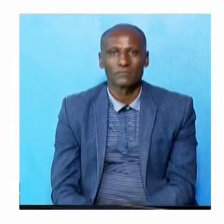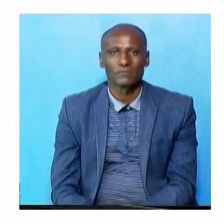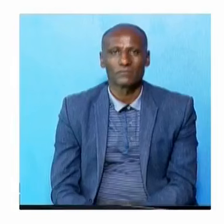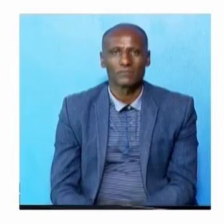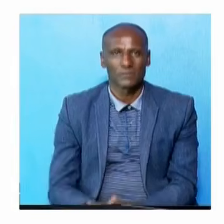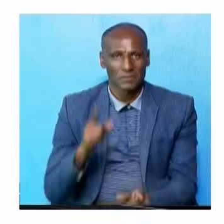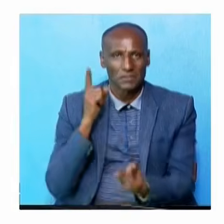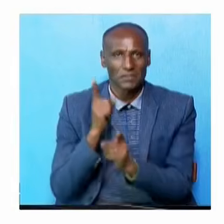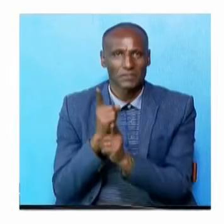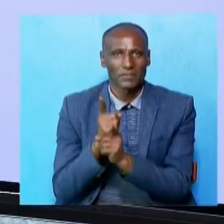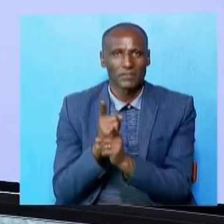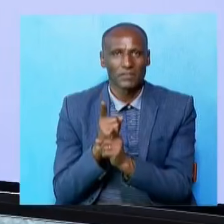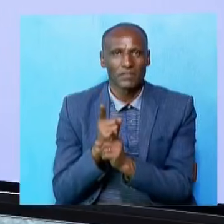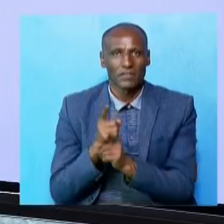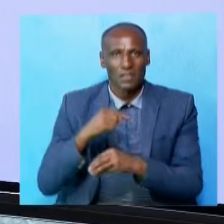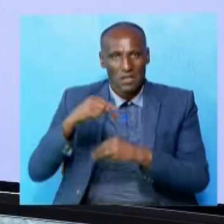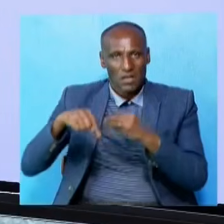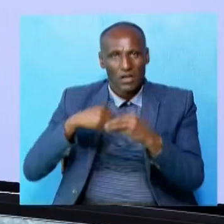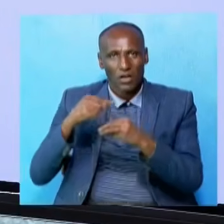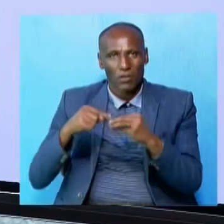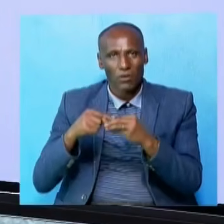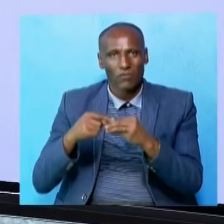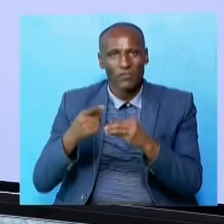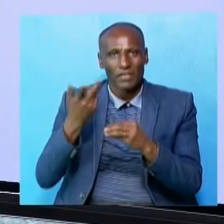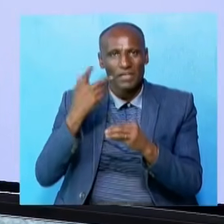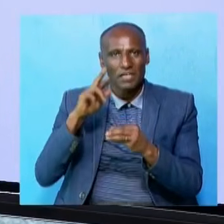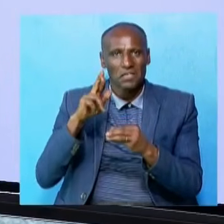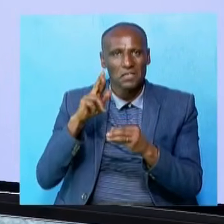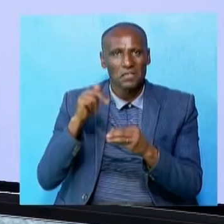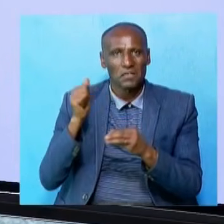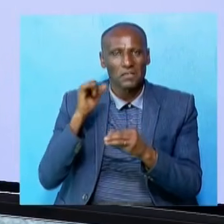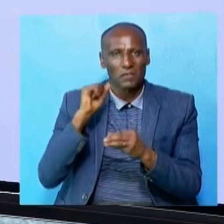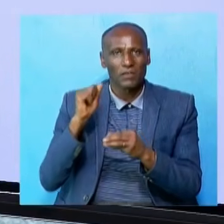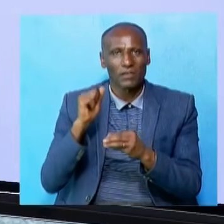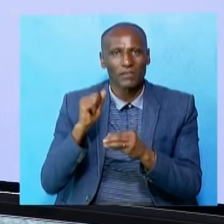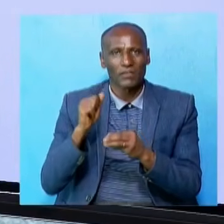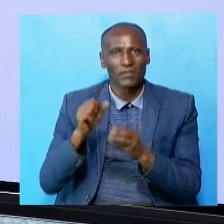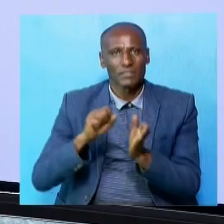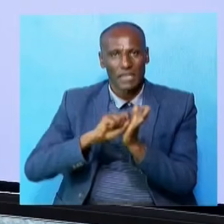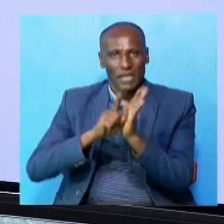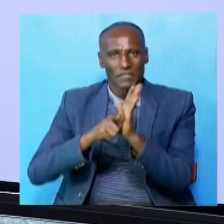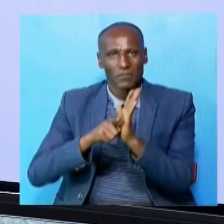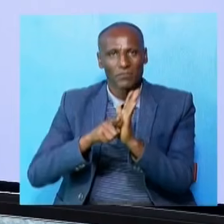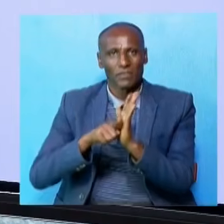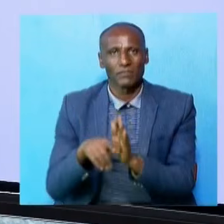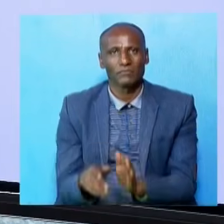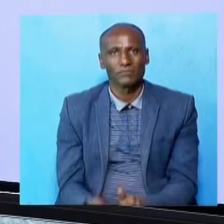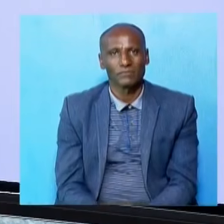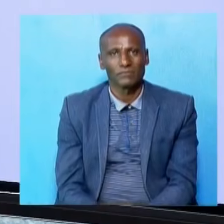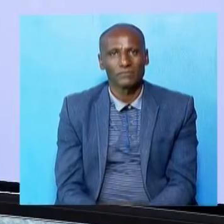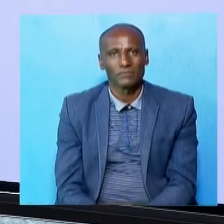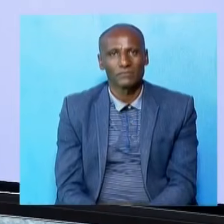Perfect. How about from the irregular verbs? One of the irregular verbs.